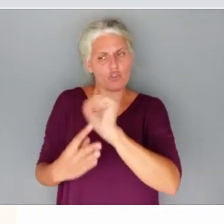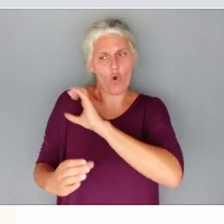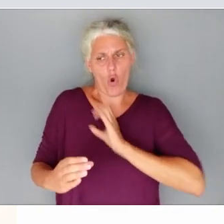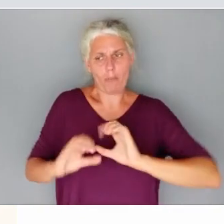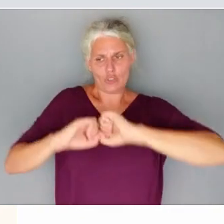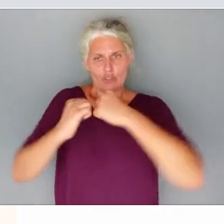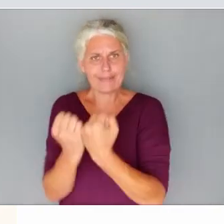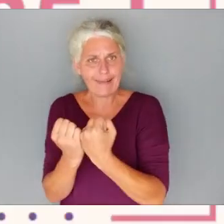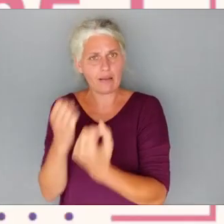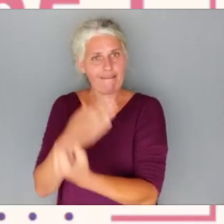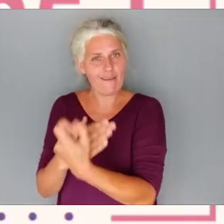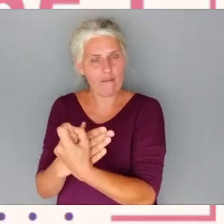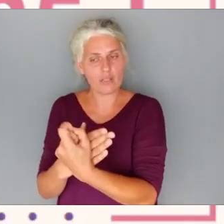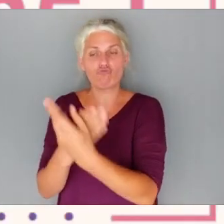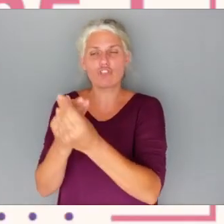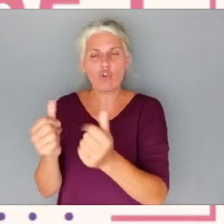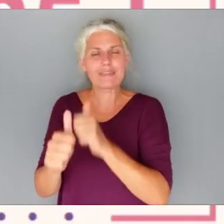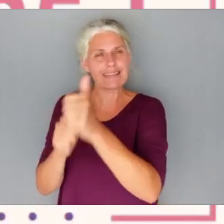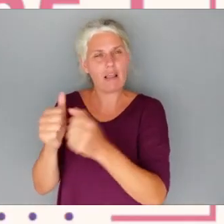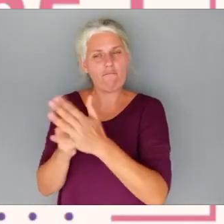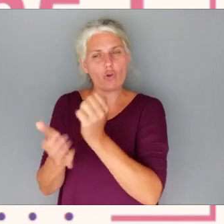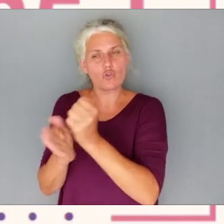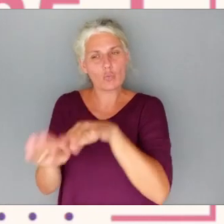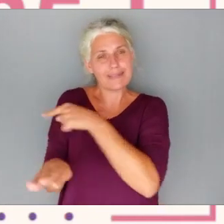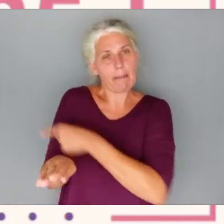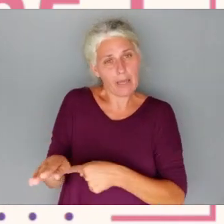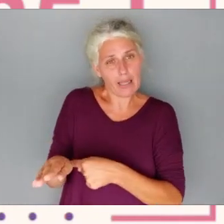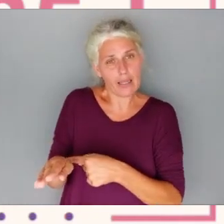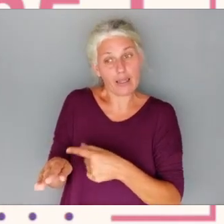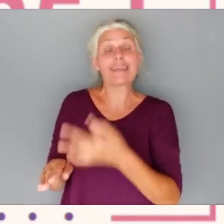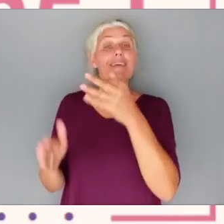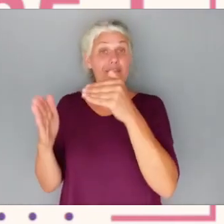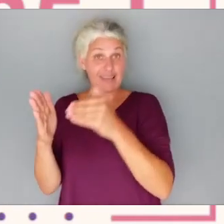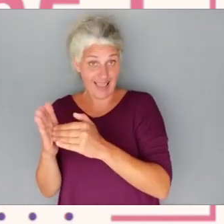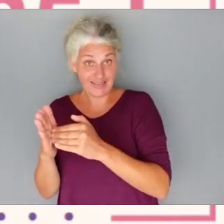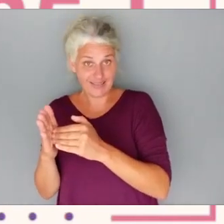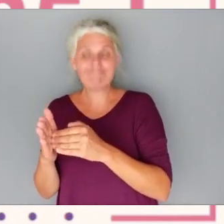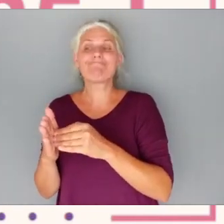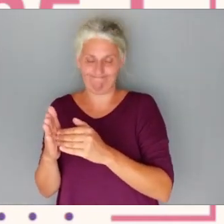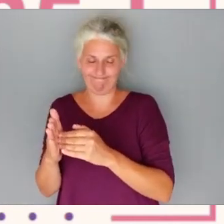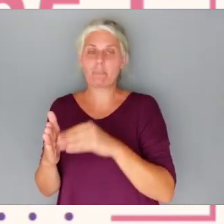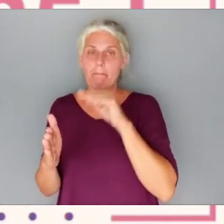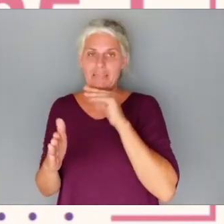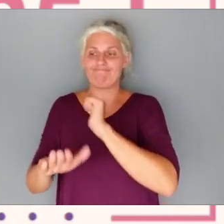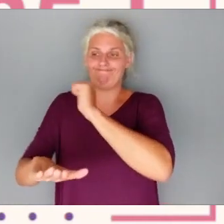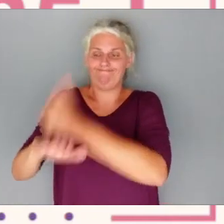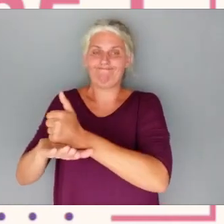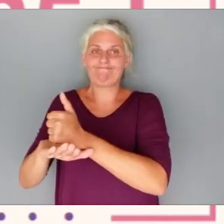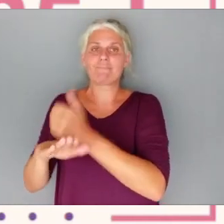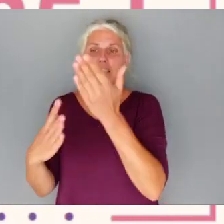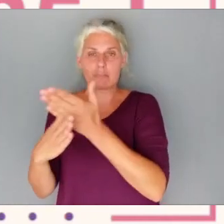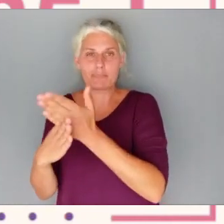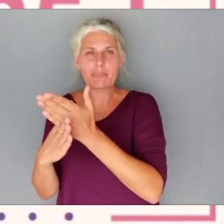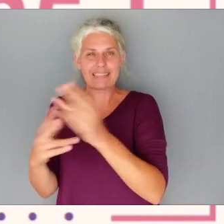access to your club or society events, resources and activities for students with disabilities? The yes answer would mean that we have a clear